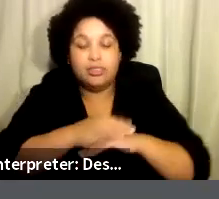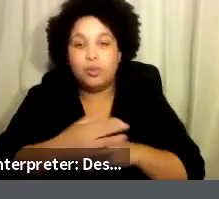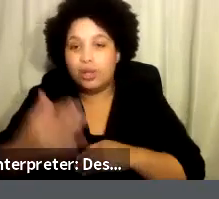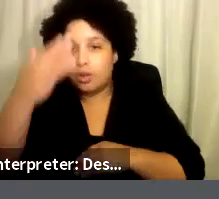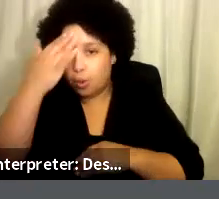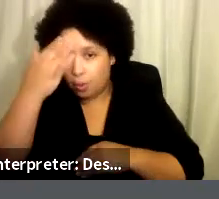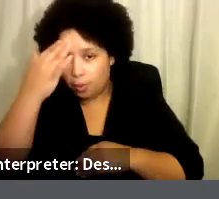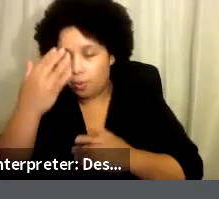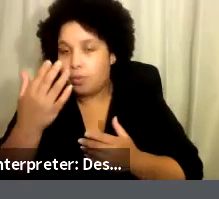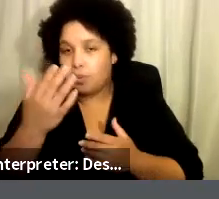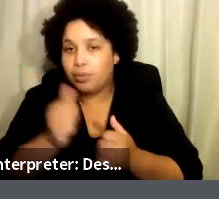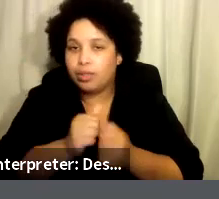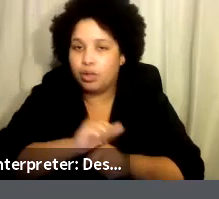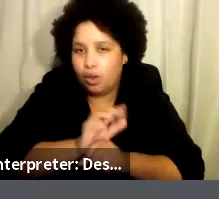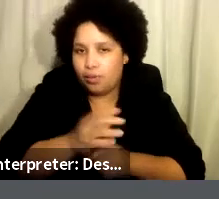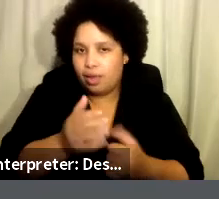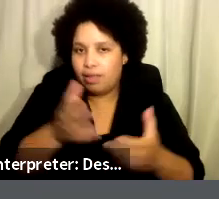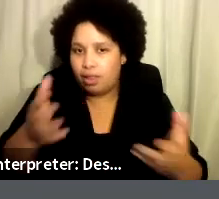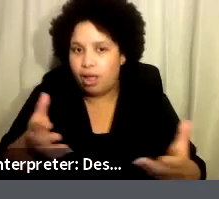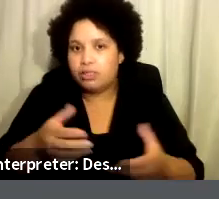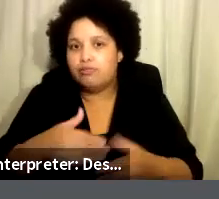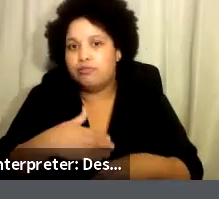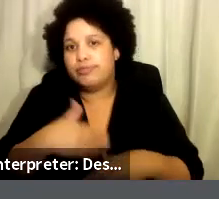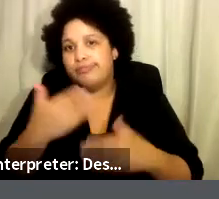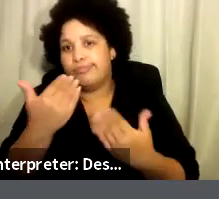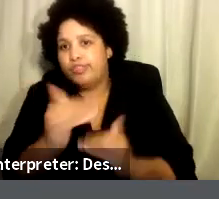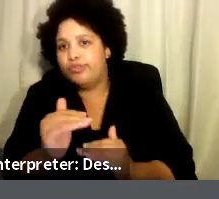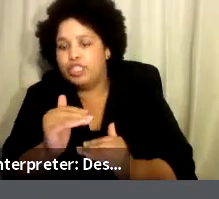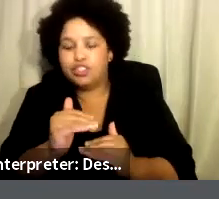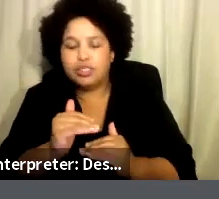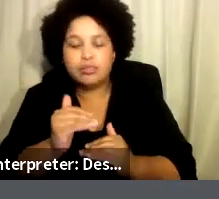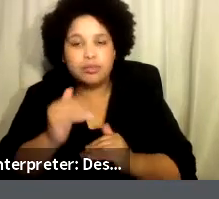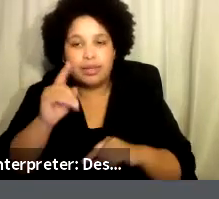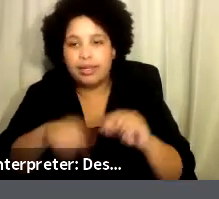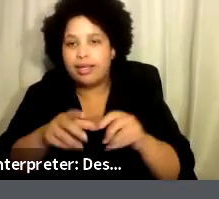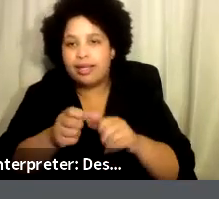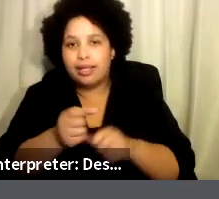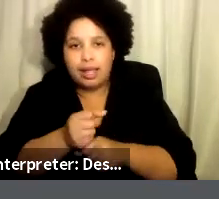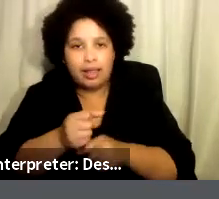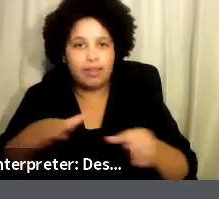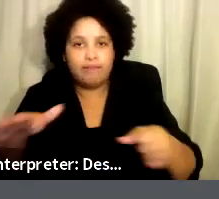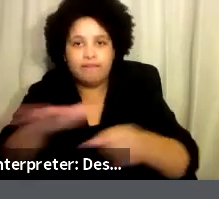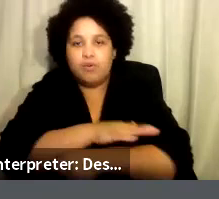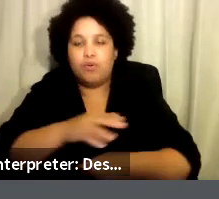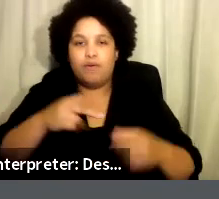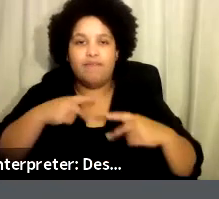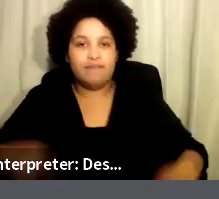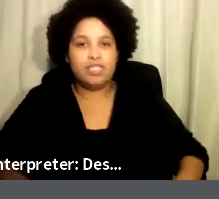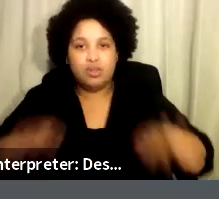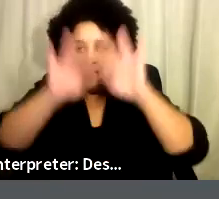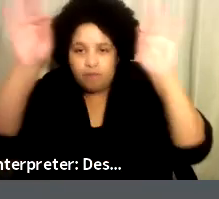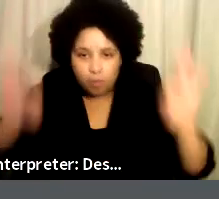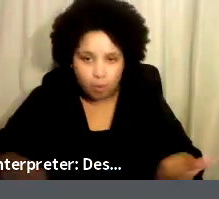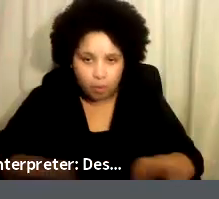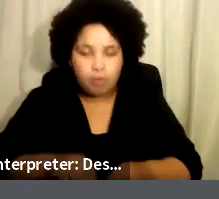it's with COVID, we have a lot of restrictions. We're not able to get the whole physical form or get